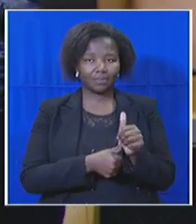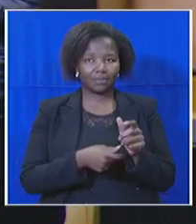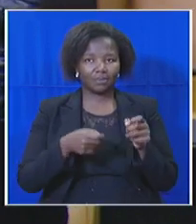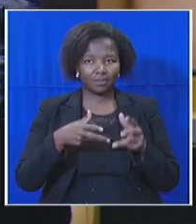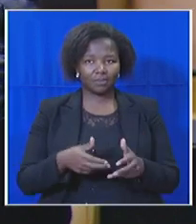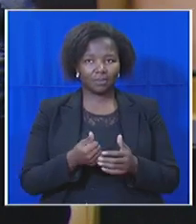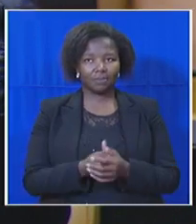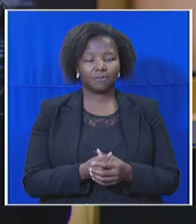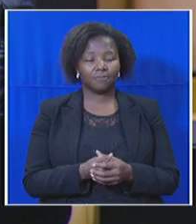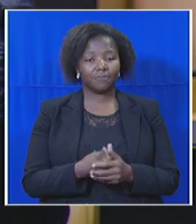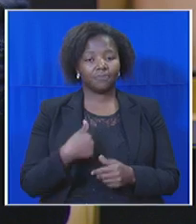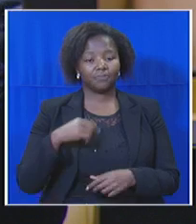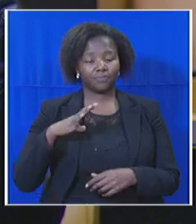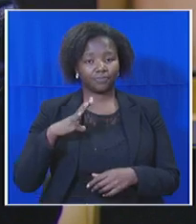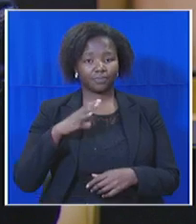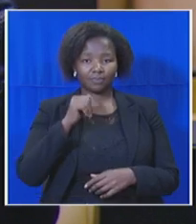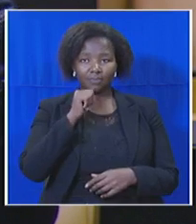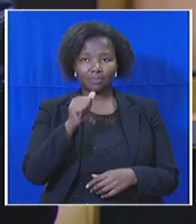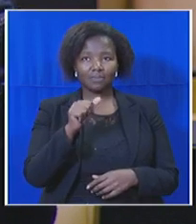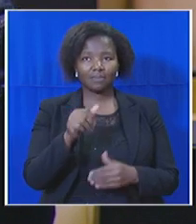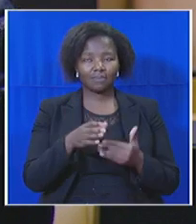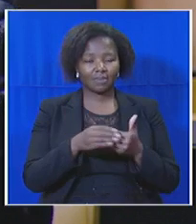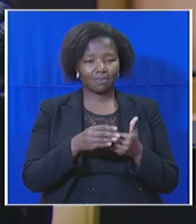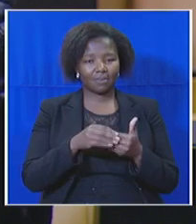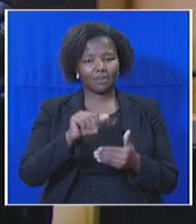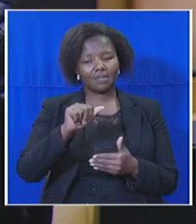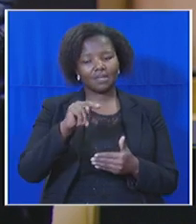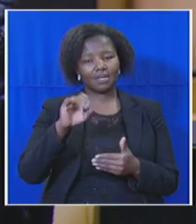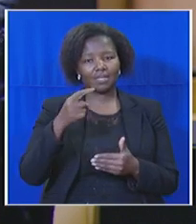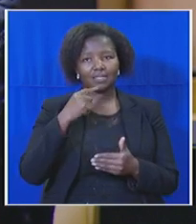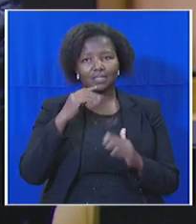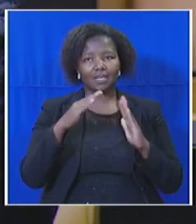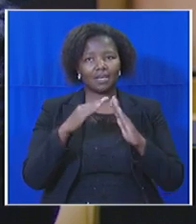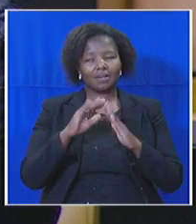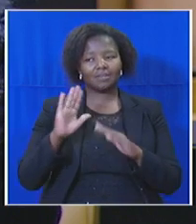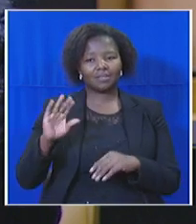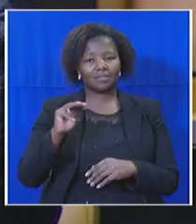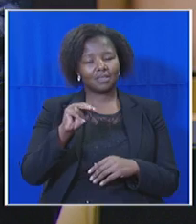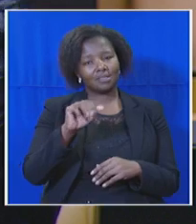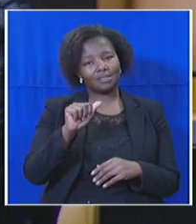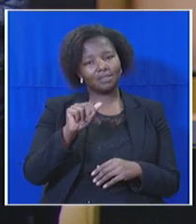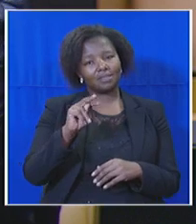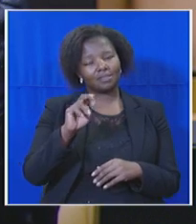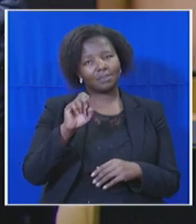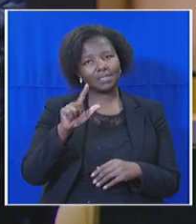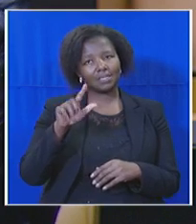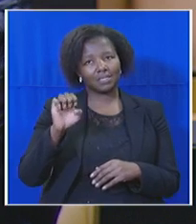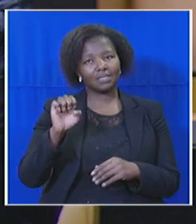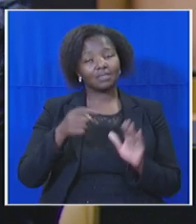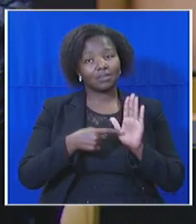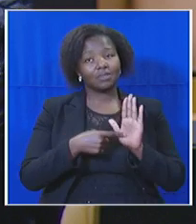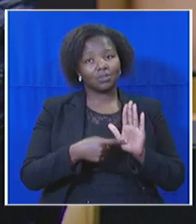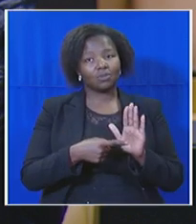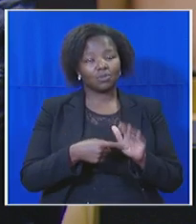just want to say that the member of the ANC that was speaking about the houses in Matatiele proves beyond doubt that when